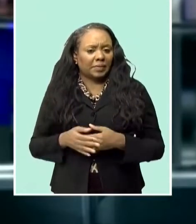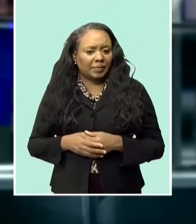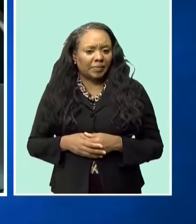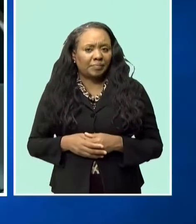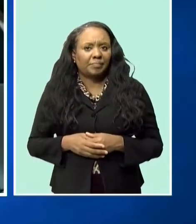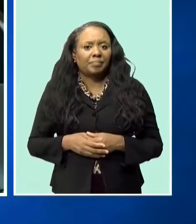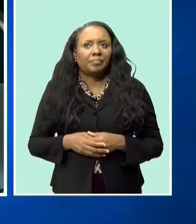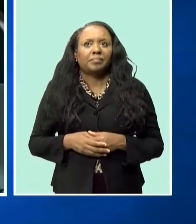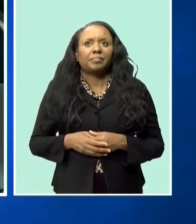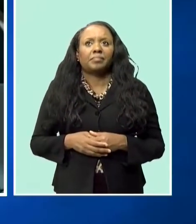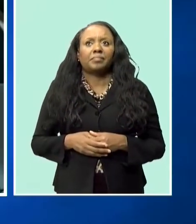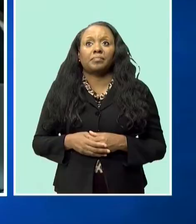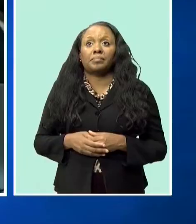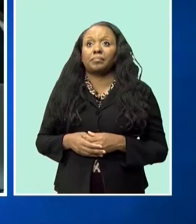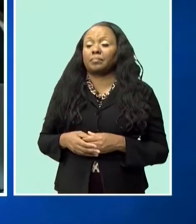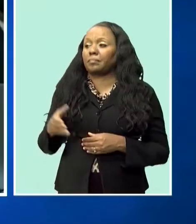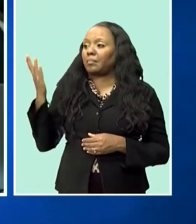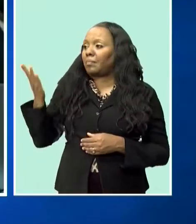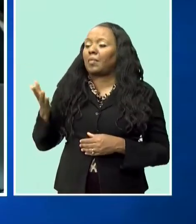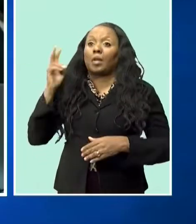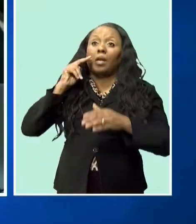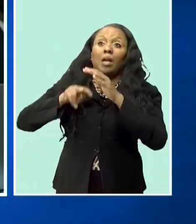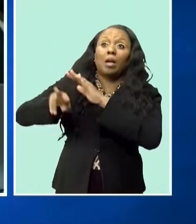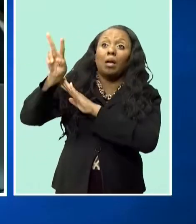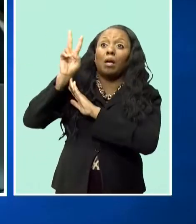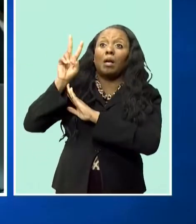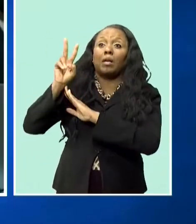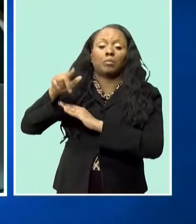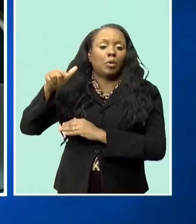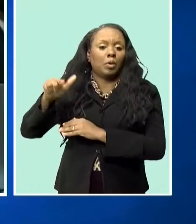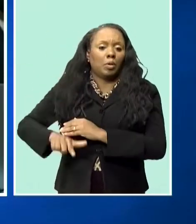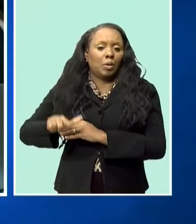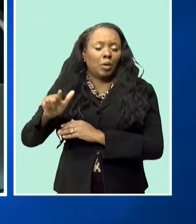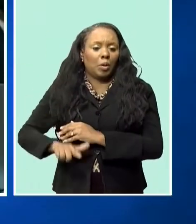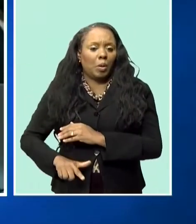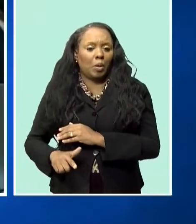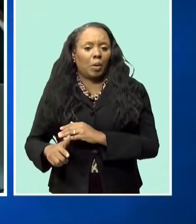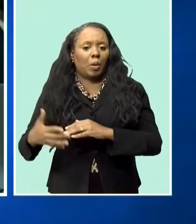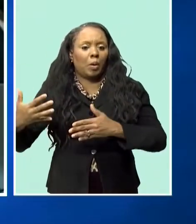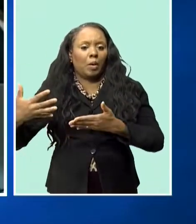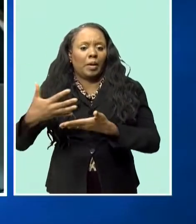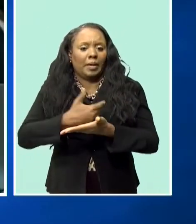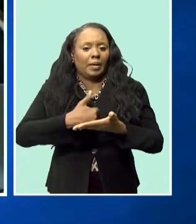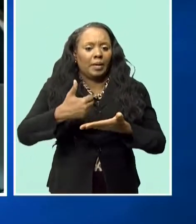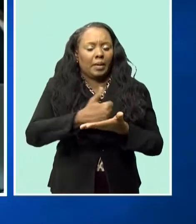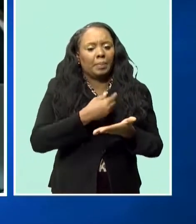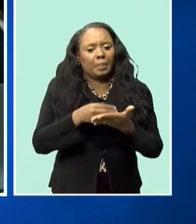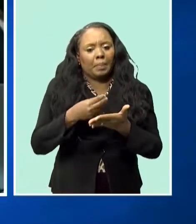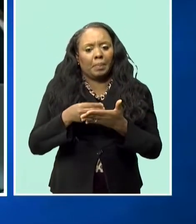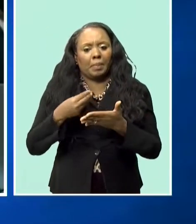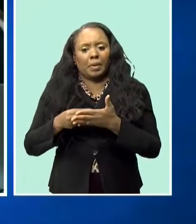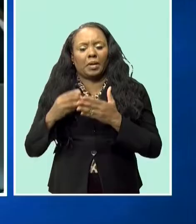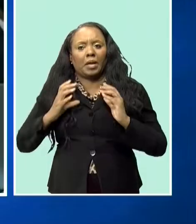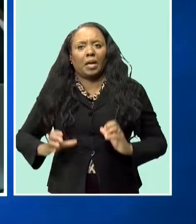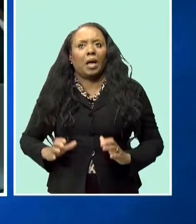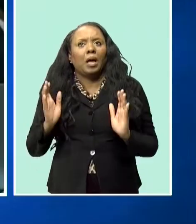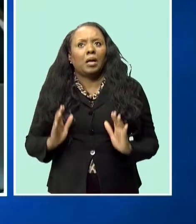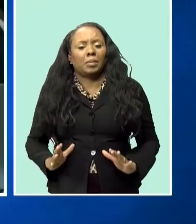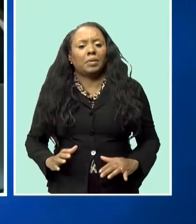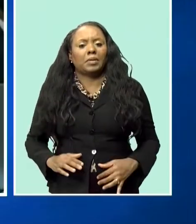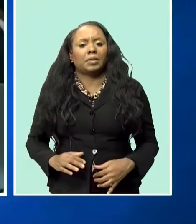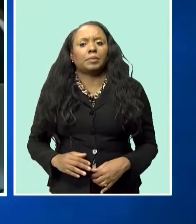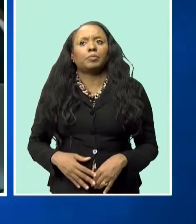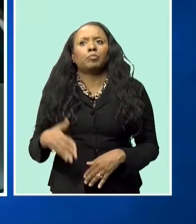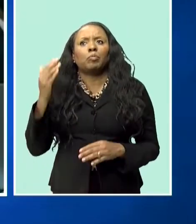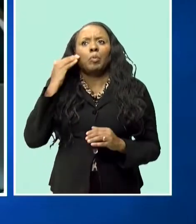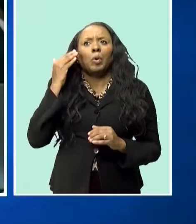In anticipation of the disproportionate number of low-income customers with usage up to 150 kilowatt hours